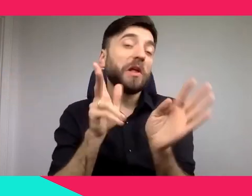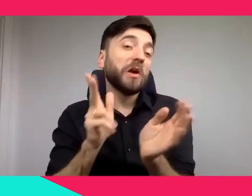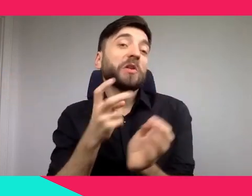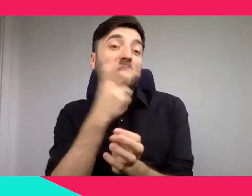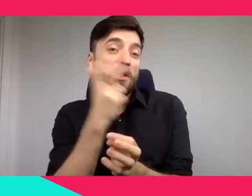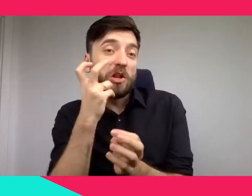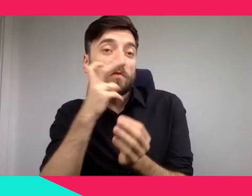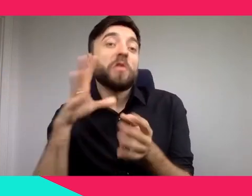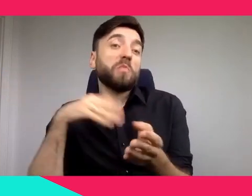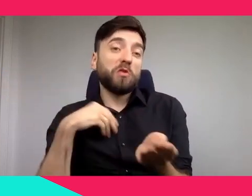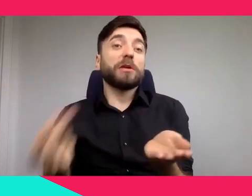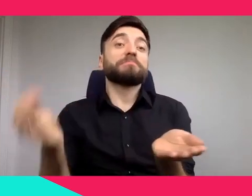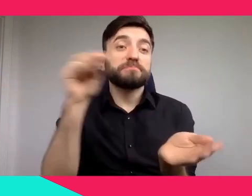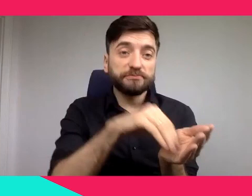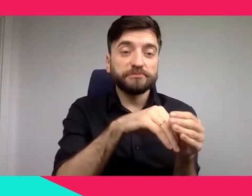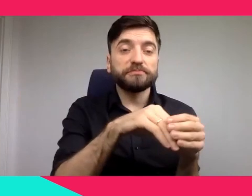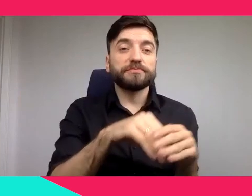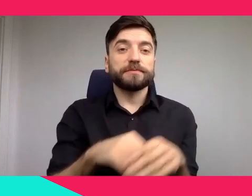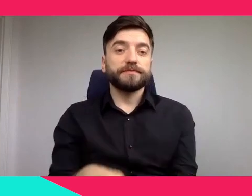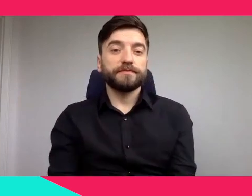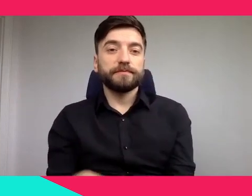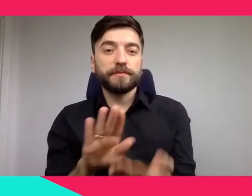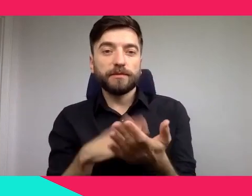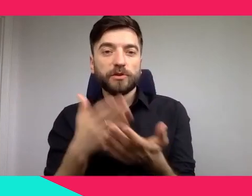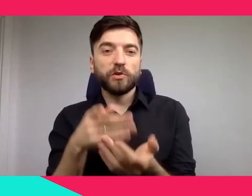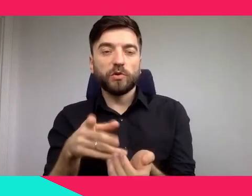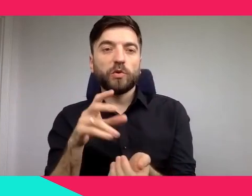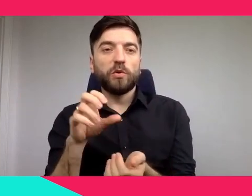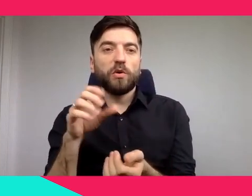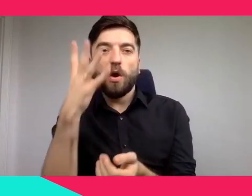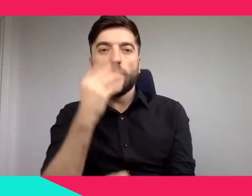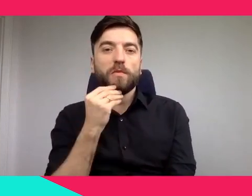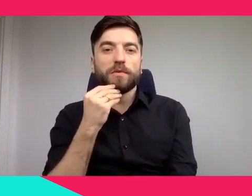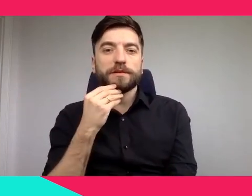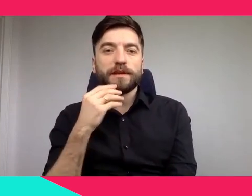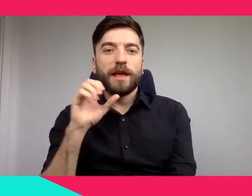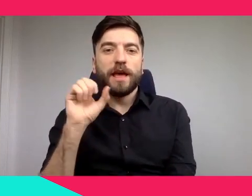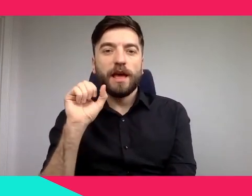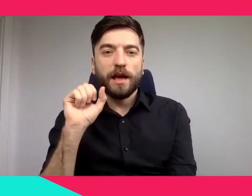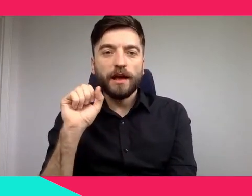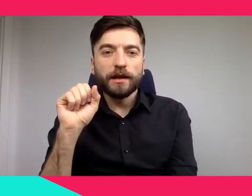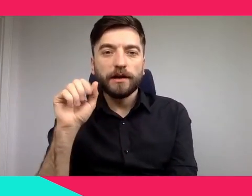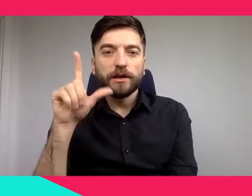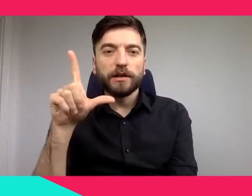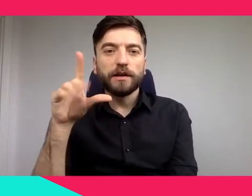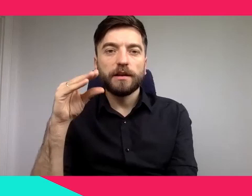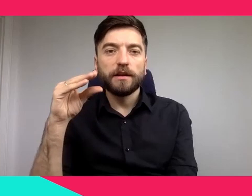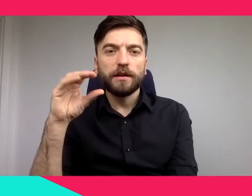important scientist from the Netherlands, 17th century. His image is just